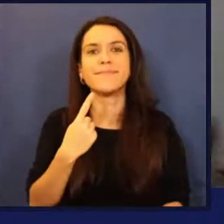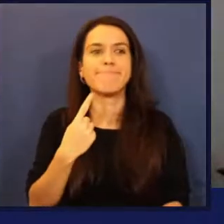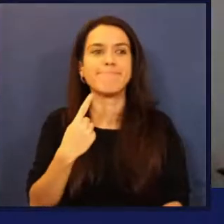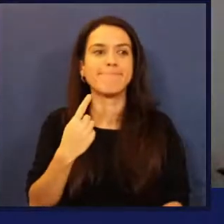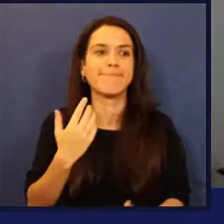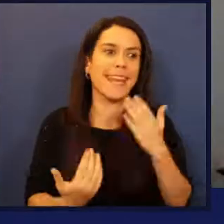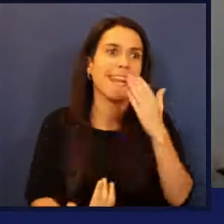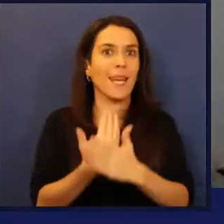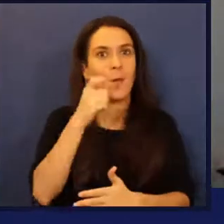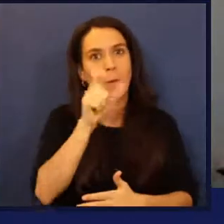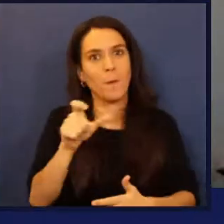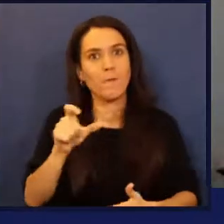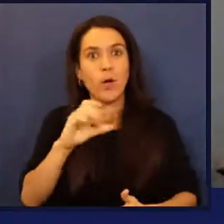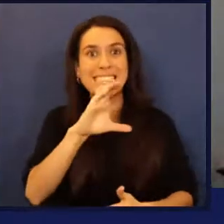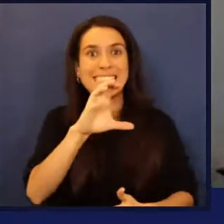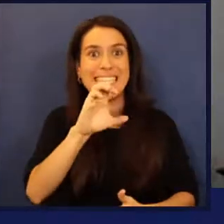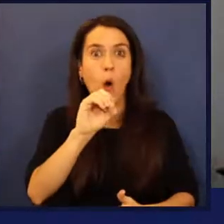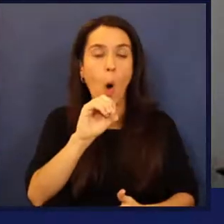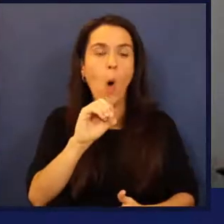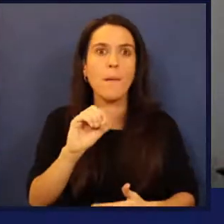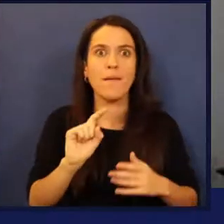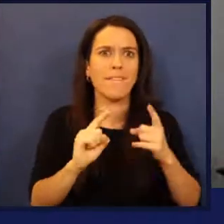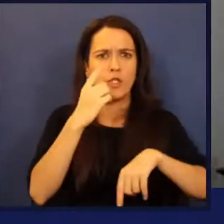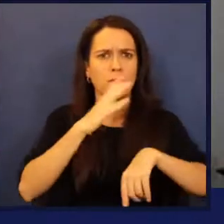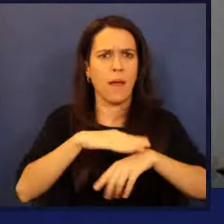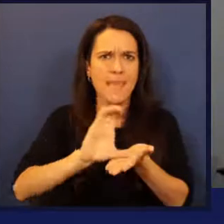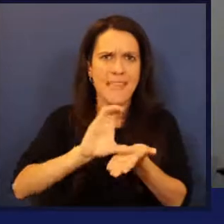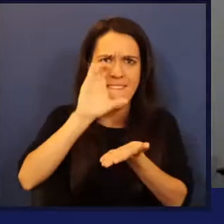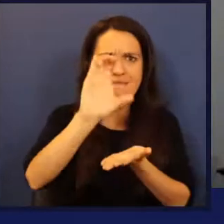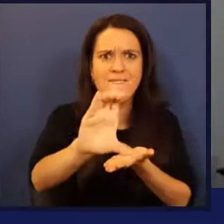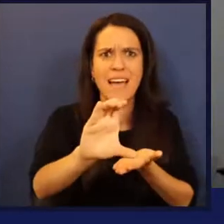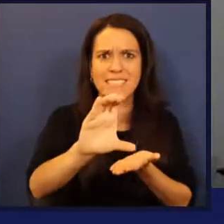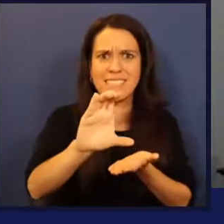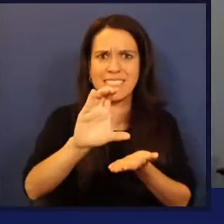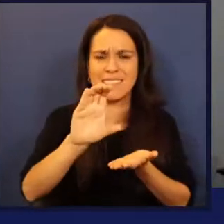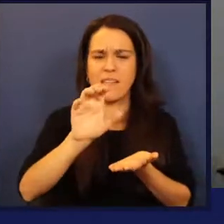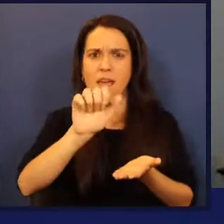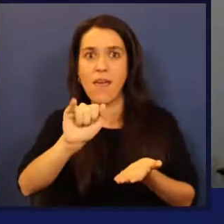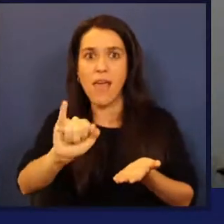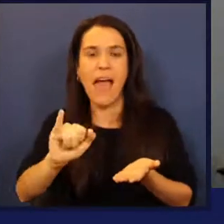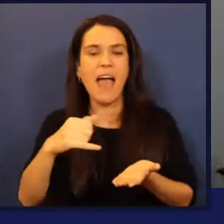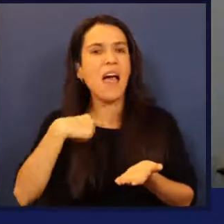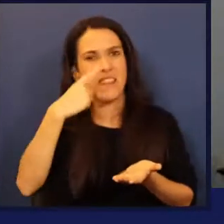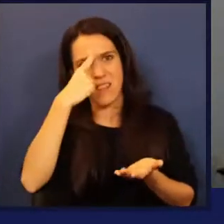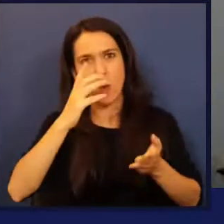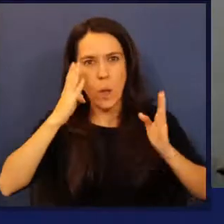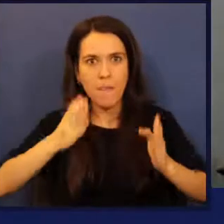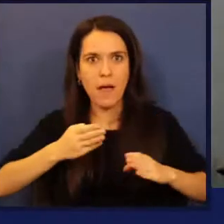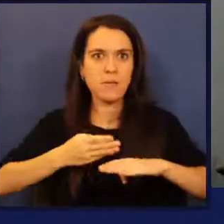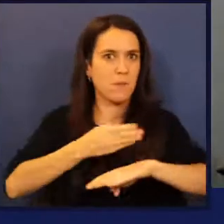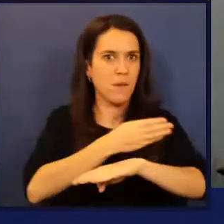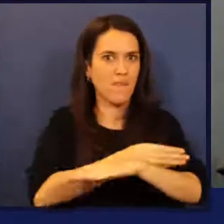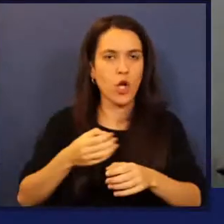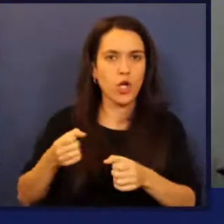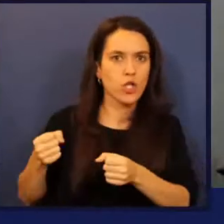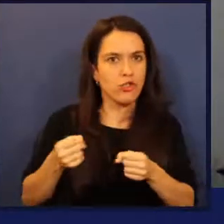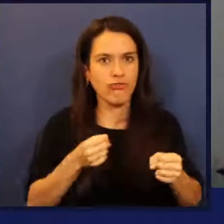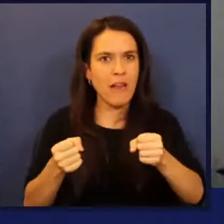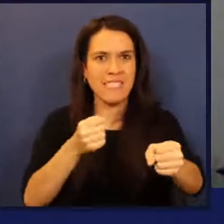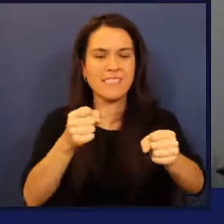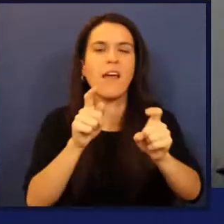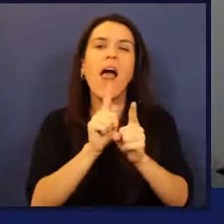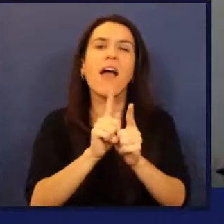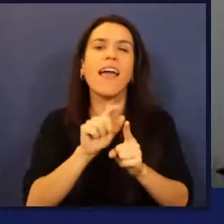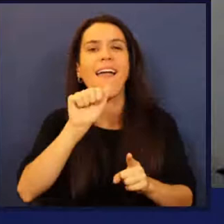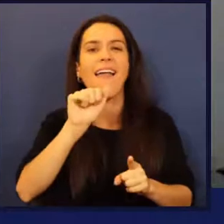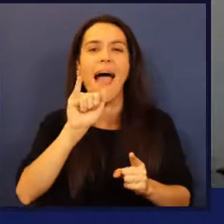like investing in AI for the first time, you have to have a strategy. We call it like an AI manifesto. You have to